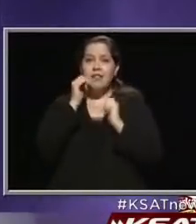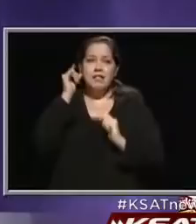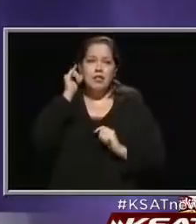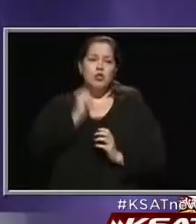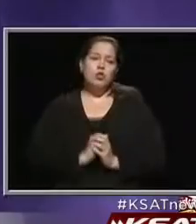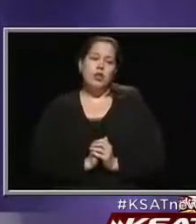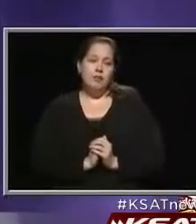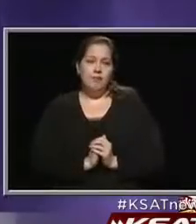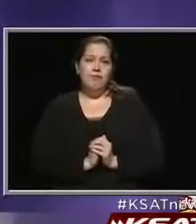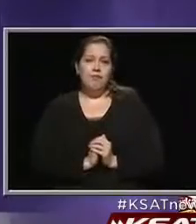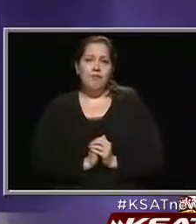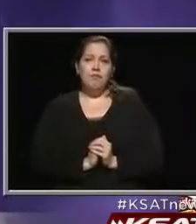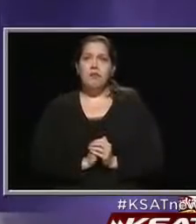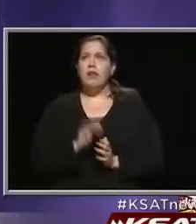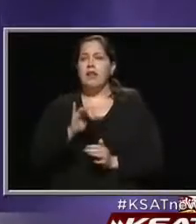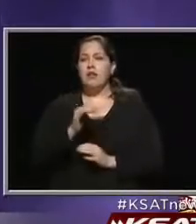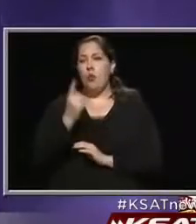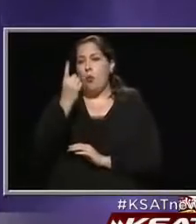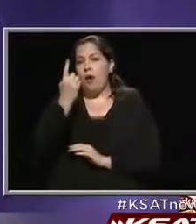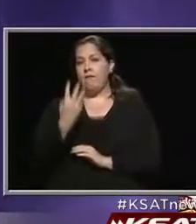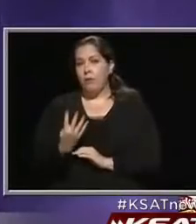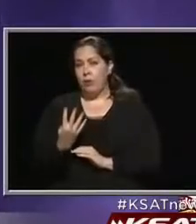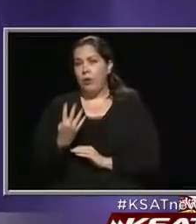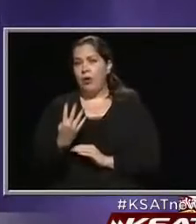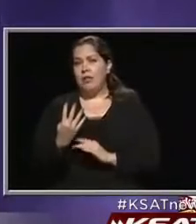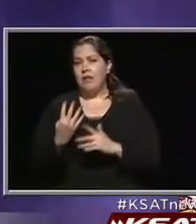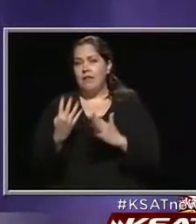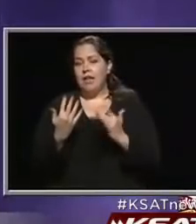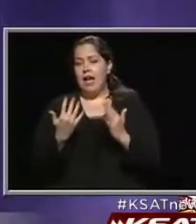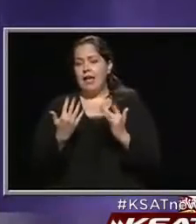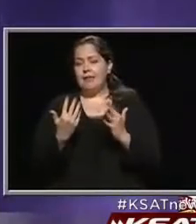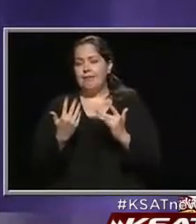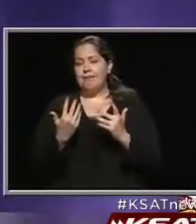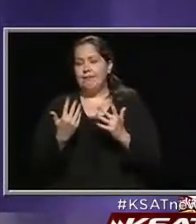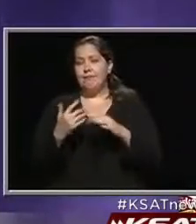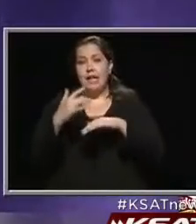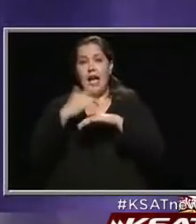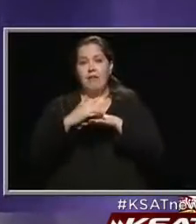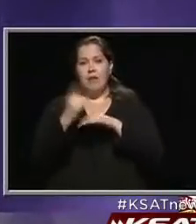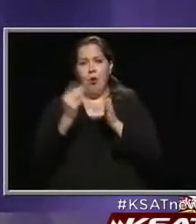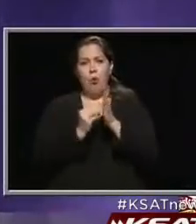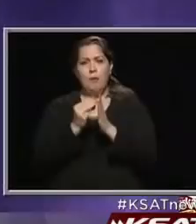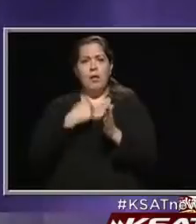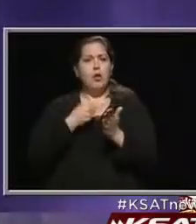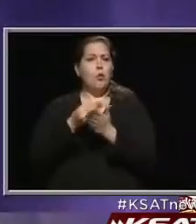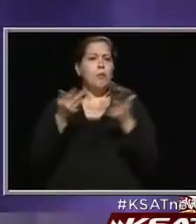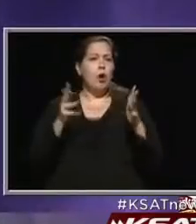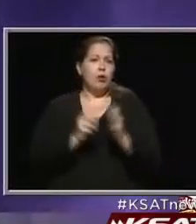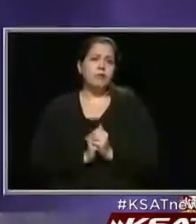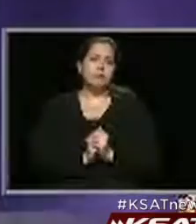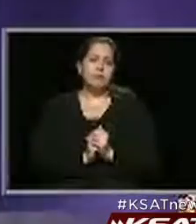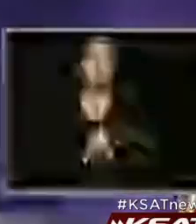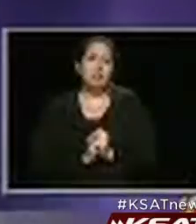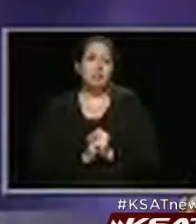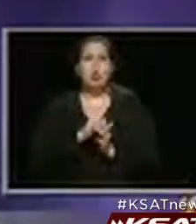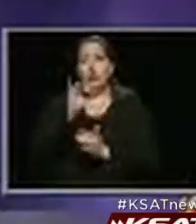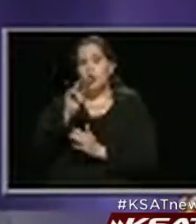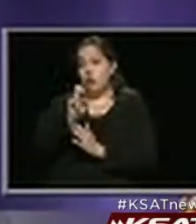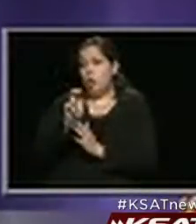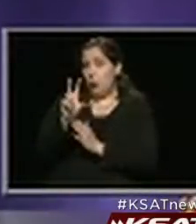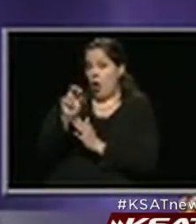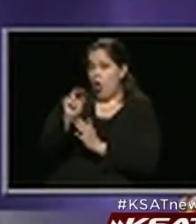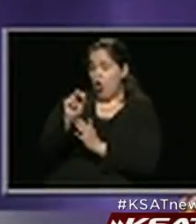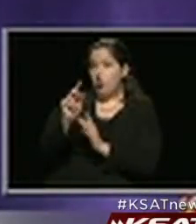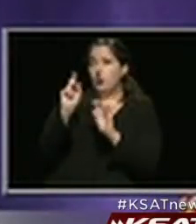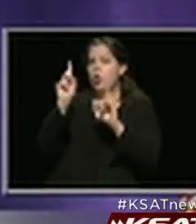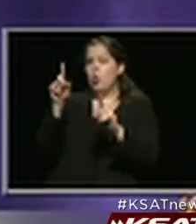yesterday. That's one-fourth of the of the 1 million that we bought. We're going to be on June the 30th out